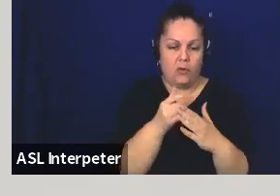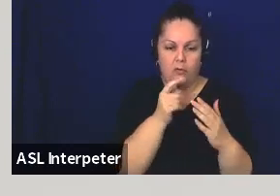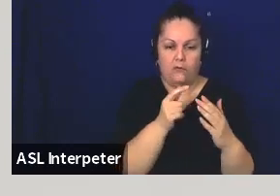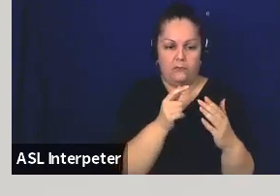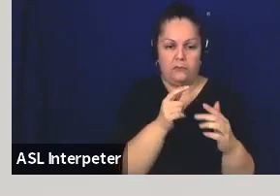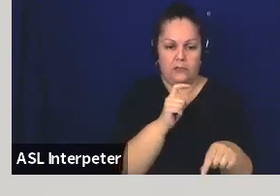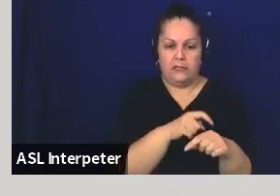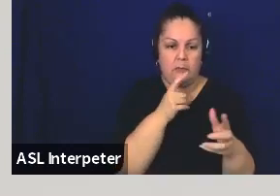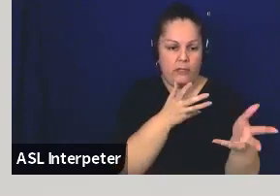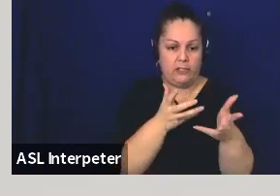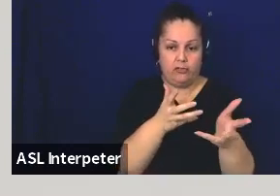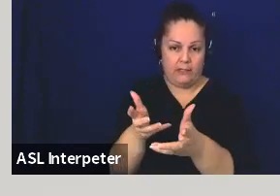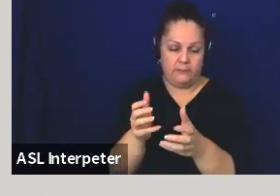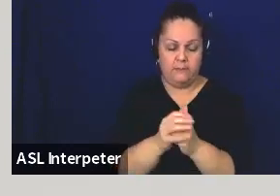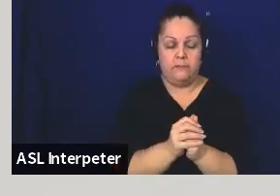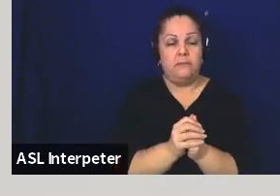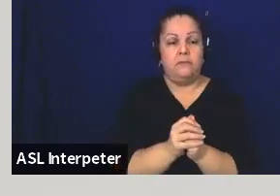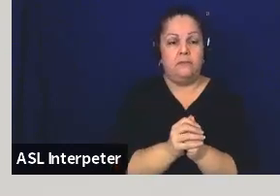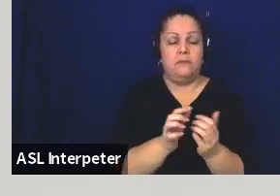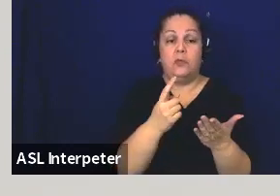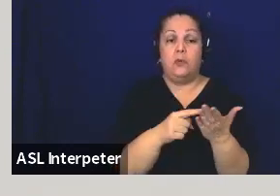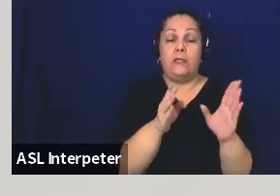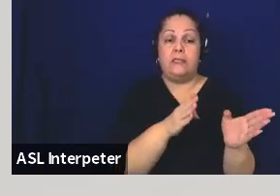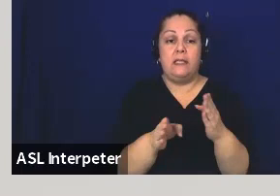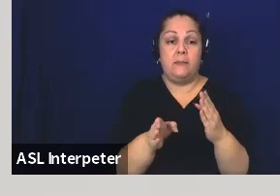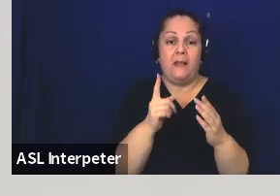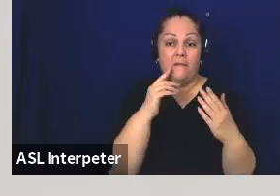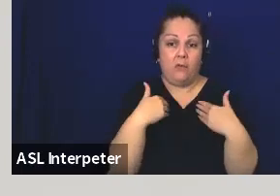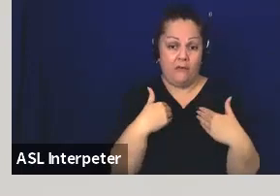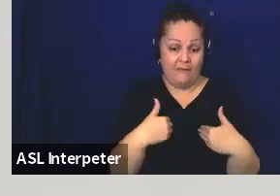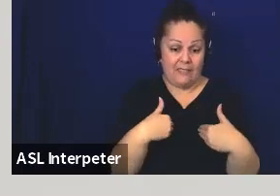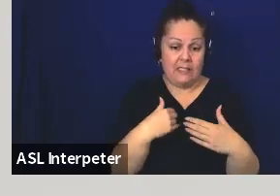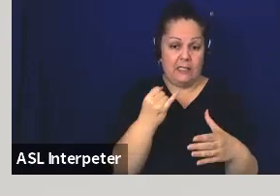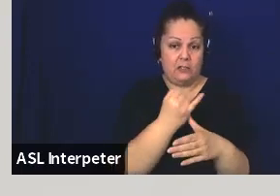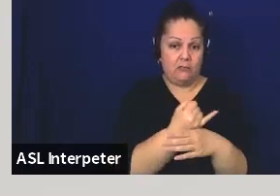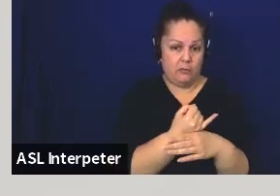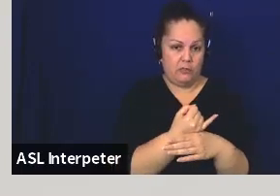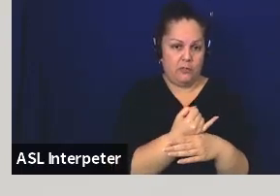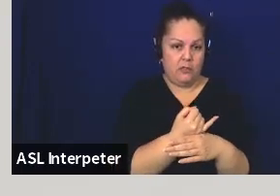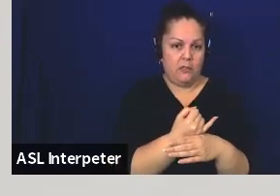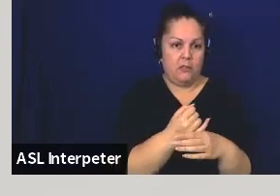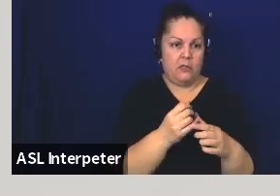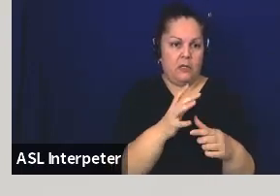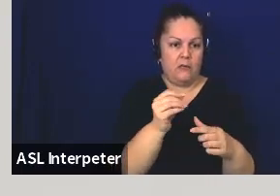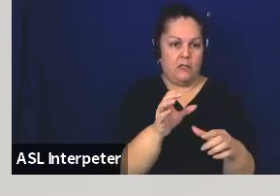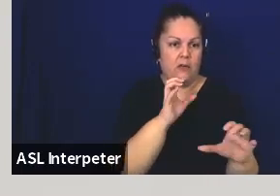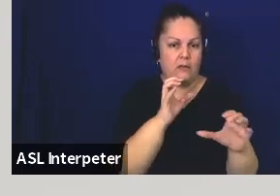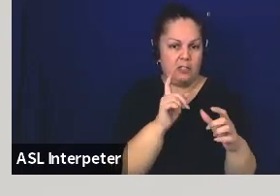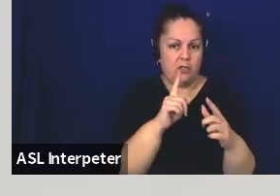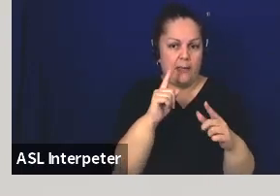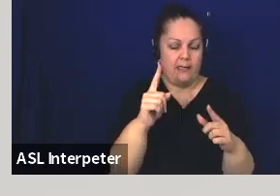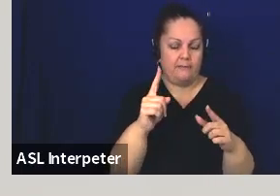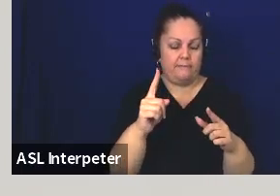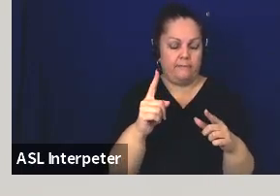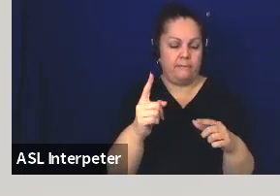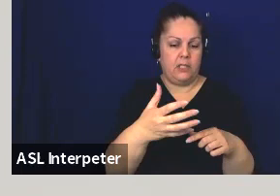interaction? Importantly, what is the plan for physical interruption of the conversation by a trafficker or